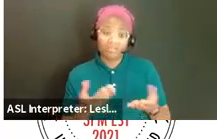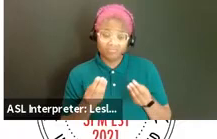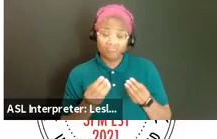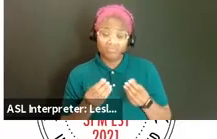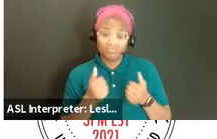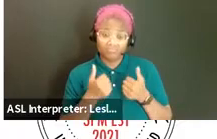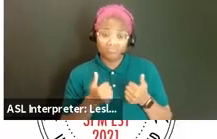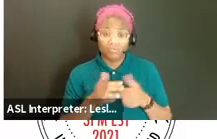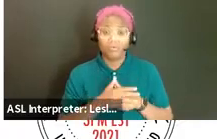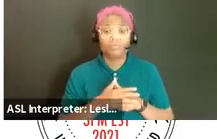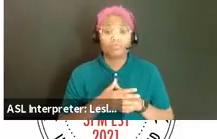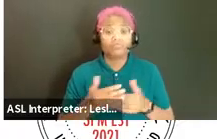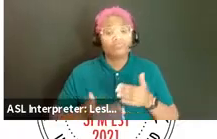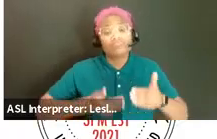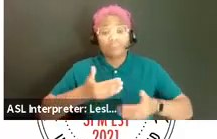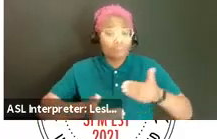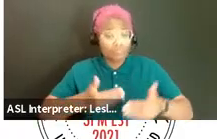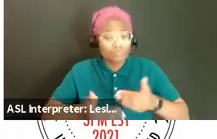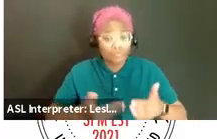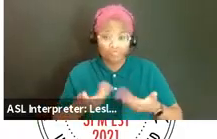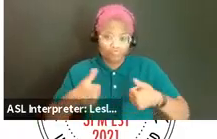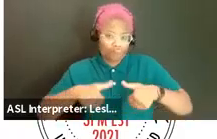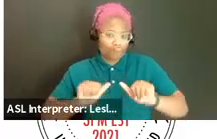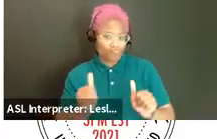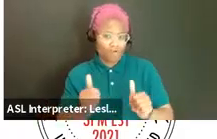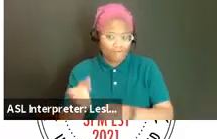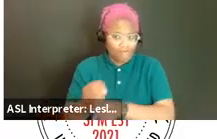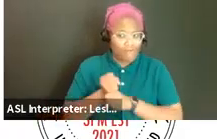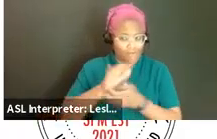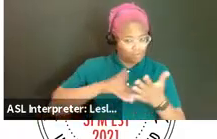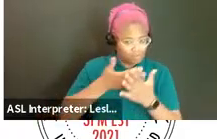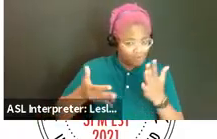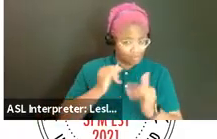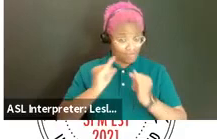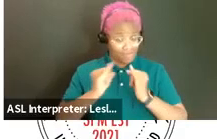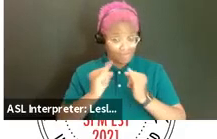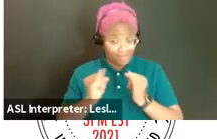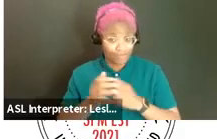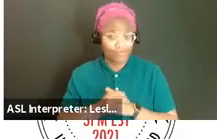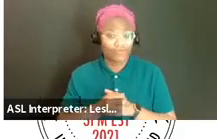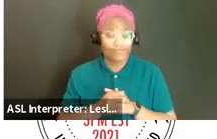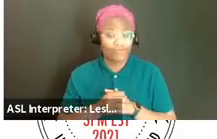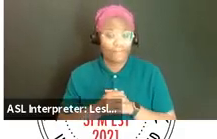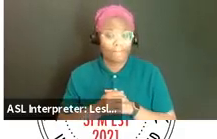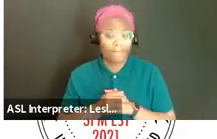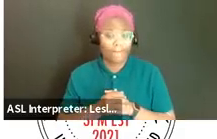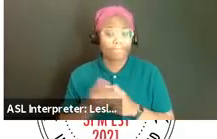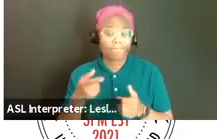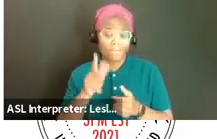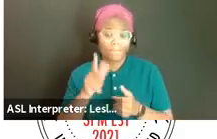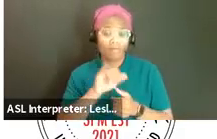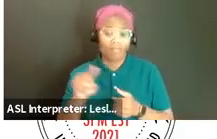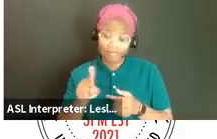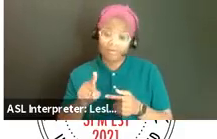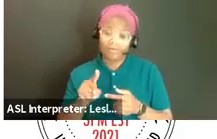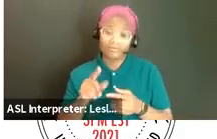you're applying somewhere where there's no interview anywhere in the foreseeable future, Liz is right.